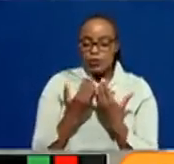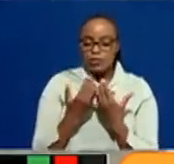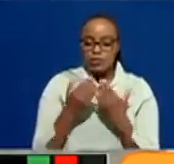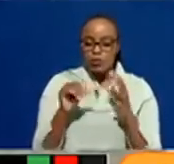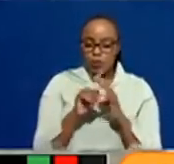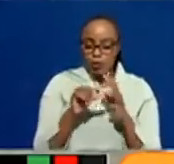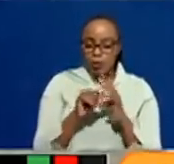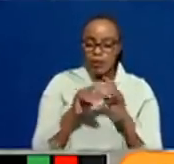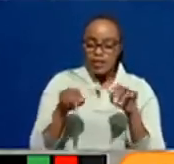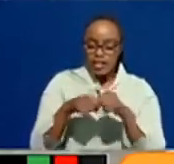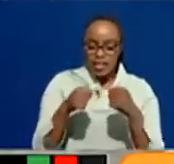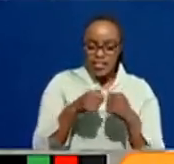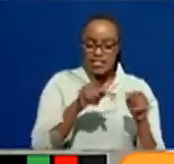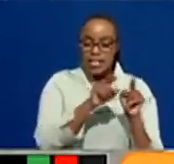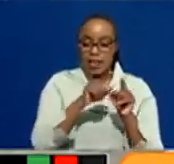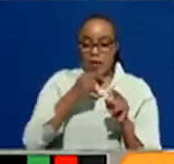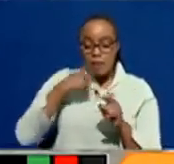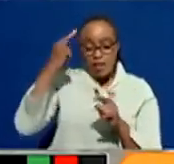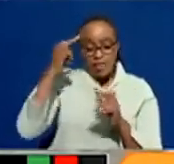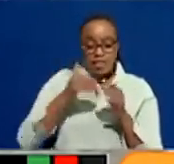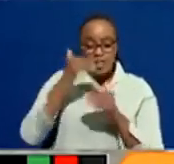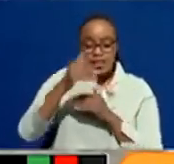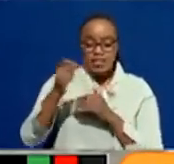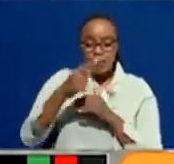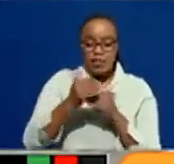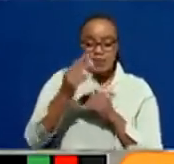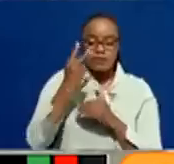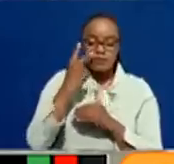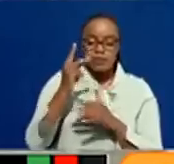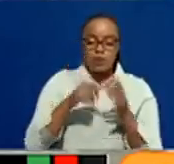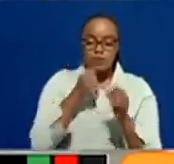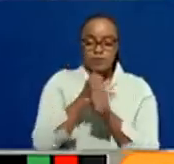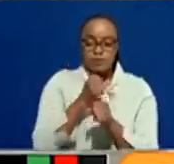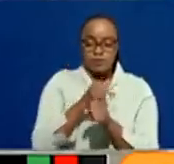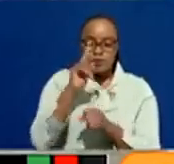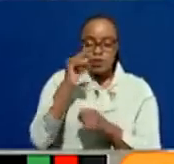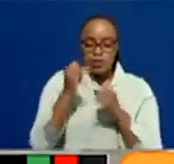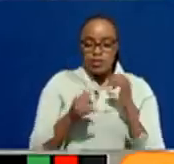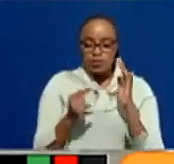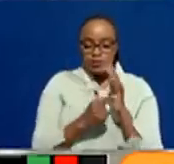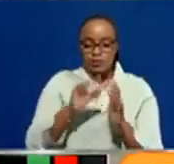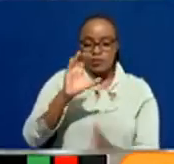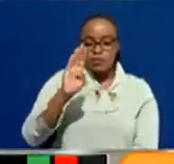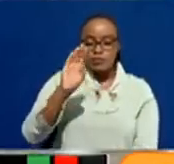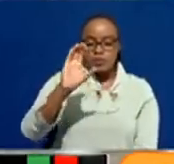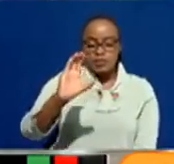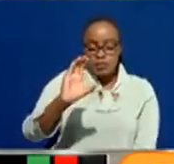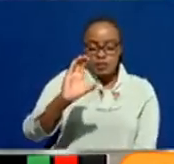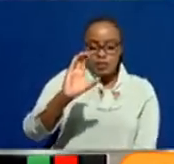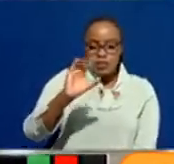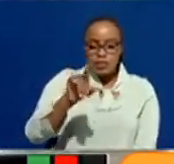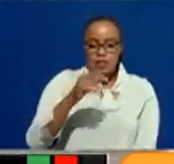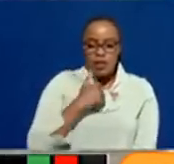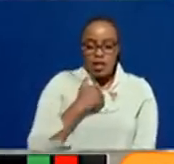for instance. So I think over the next few months, we want to see more details. Now, one last point is CBC.